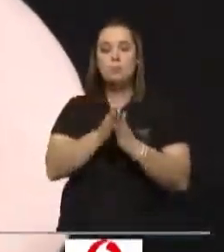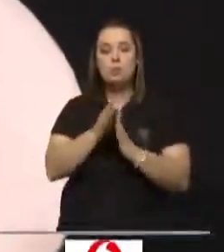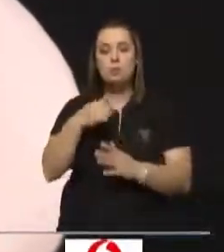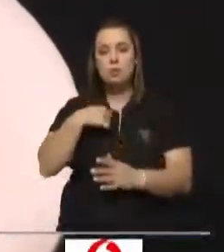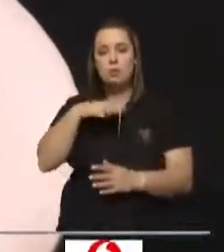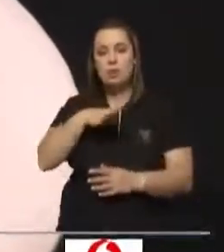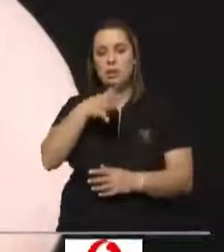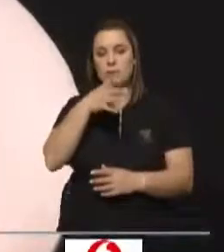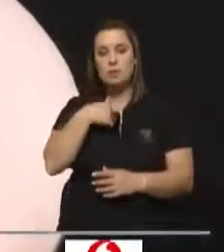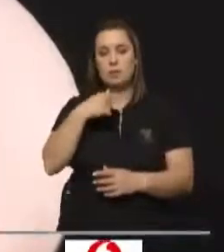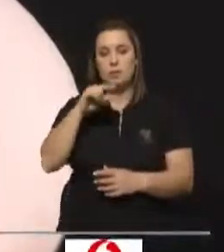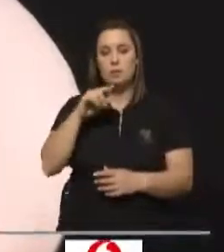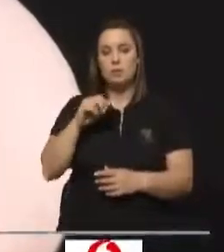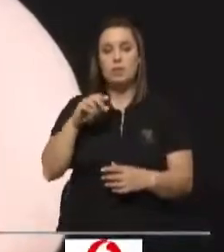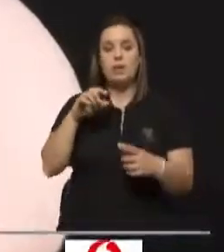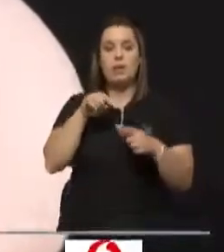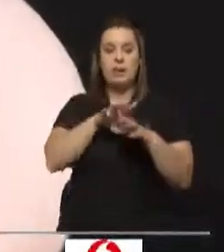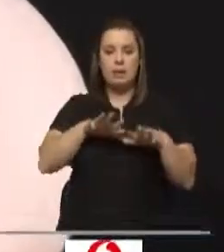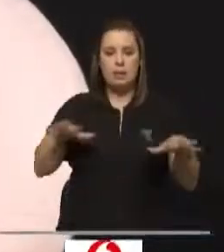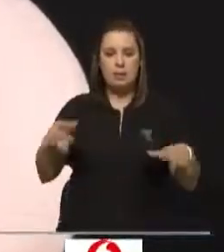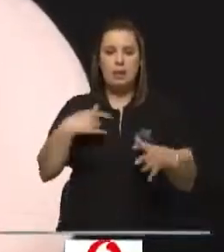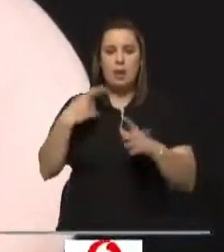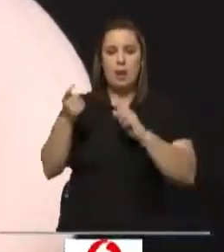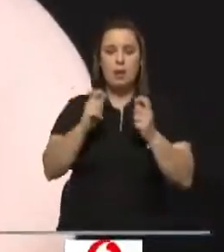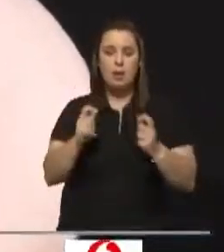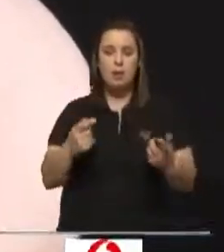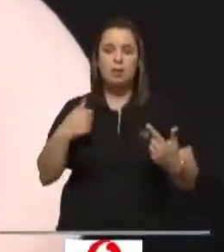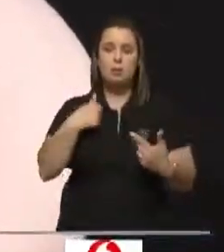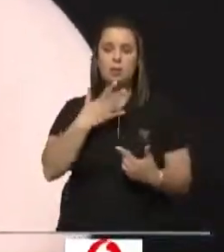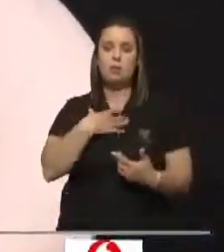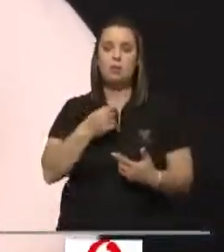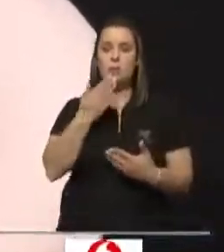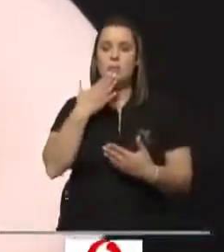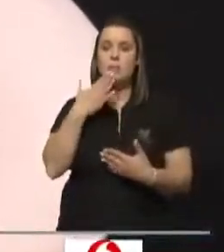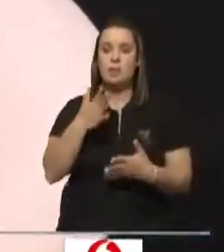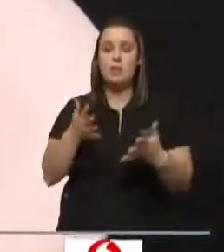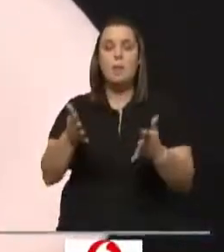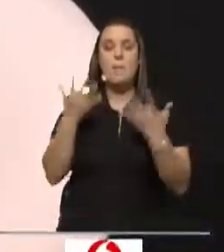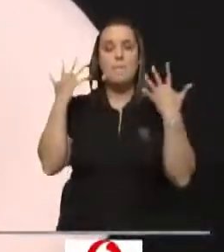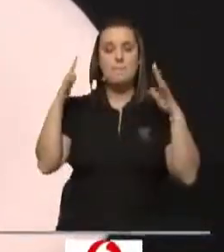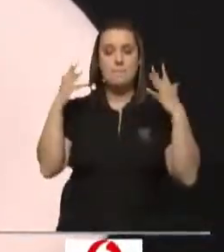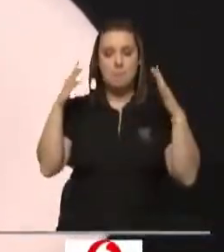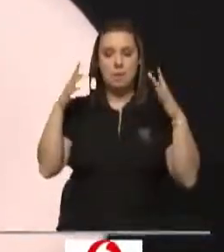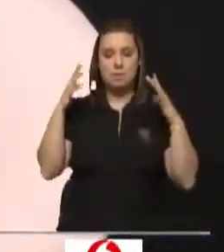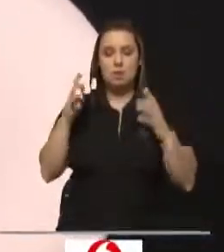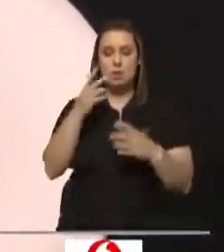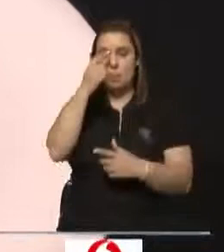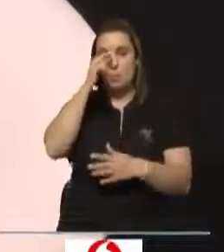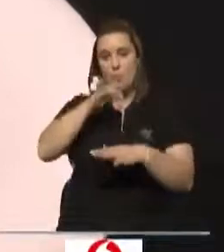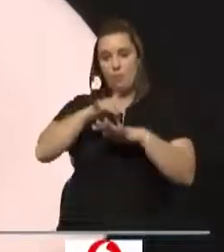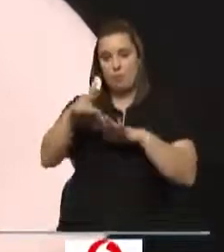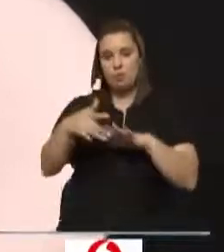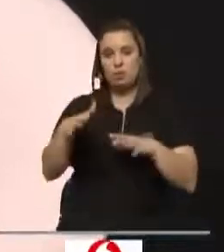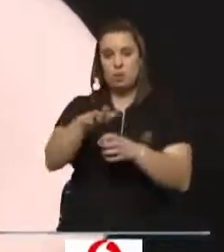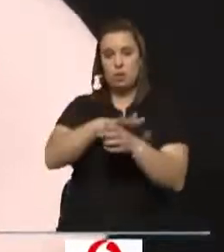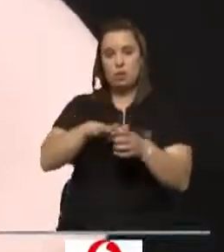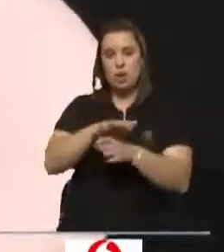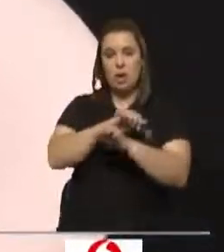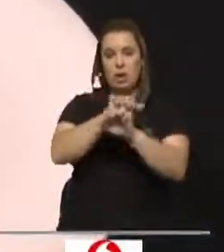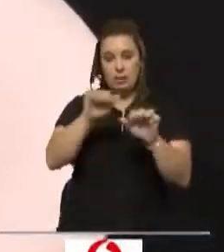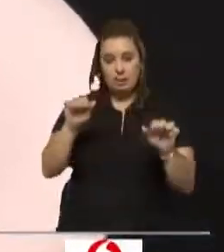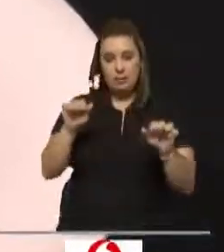country did not stop. But allow me to say that I would like to ask for a round of applause for